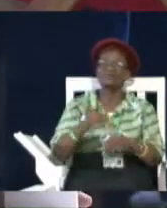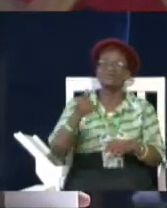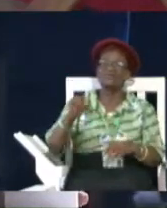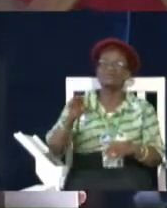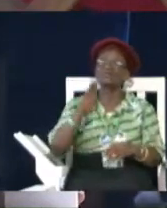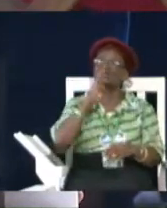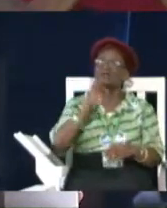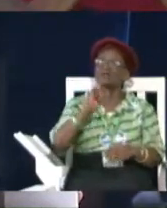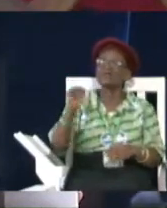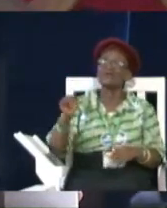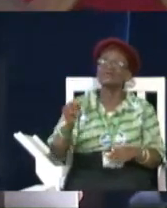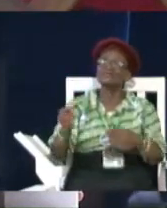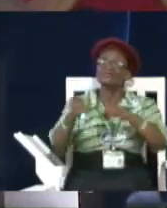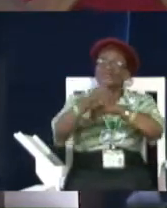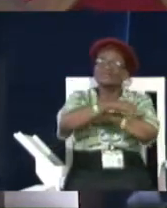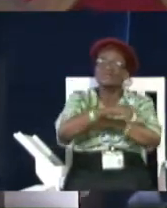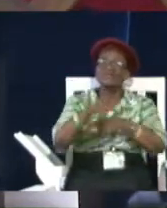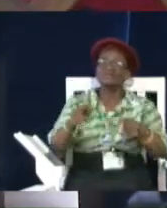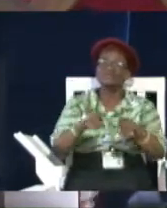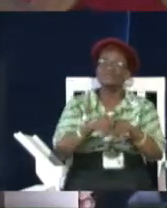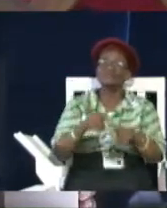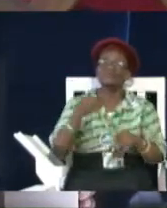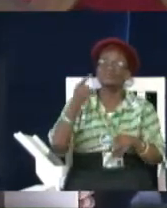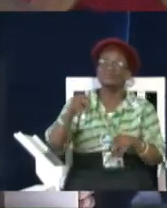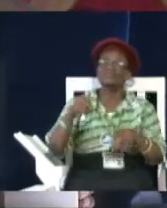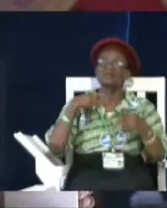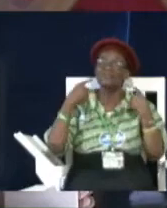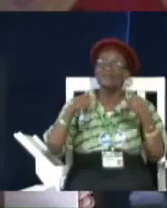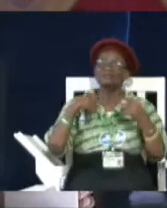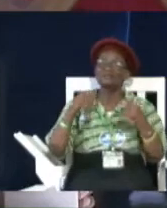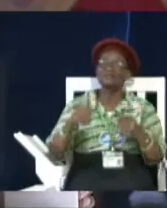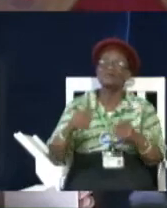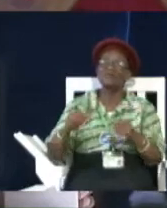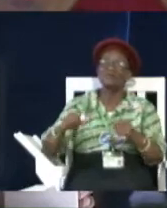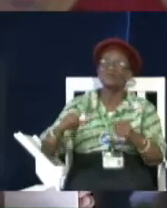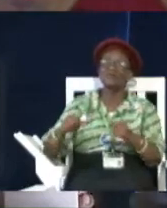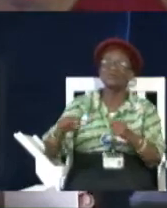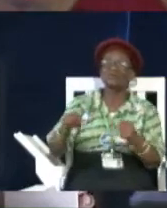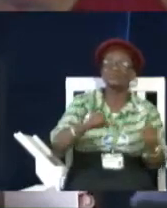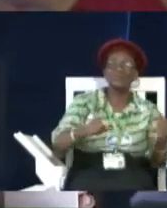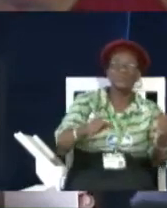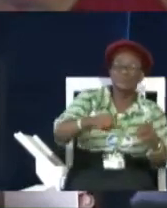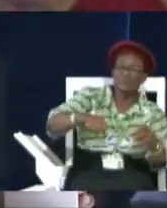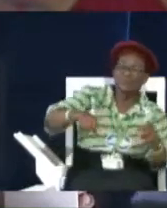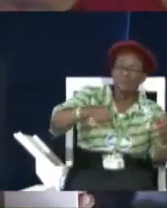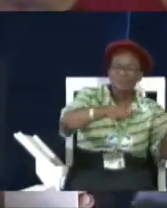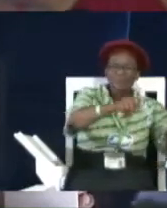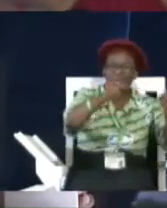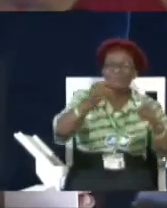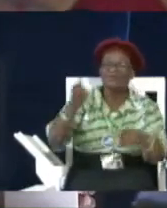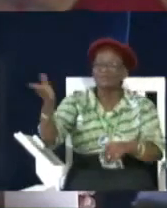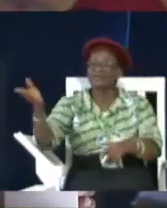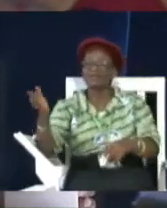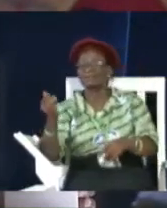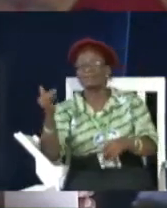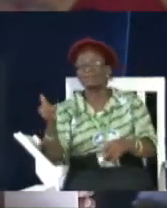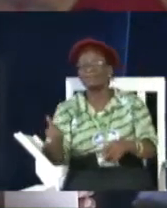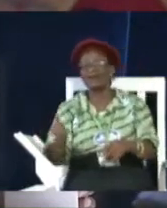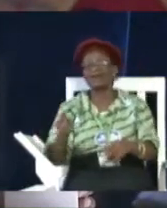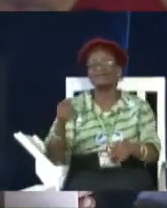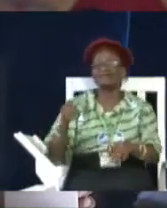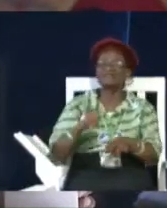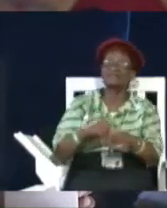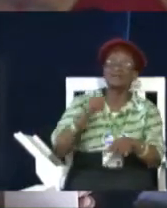So the pastor drove there. You were here, you had the testimony. By the time he arrived, the mother had